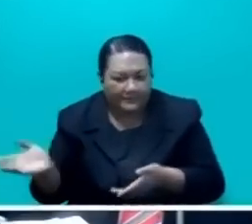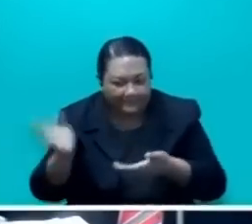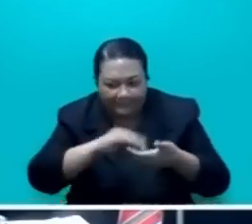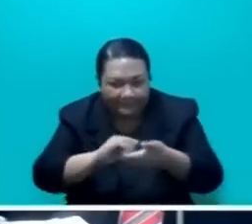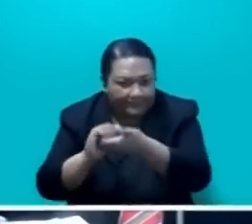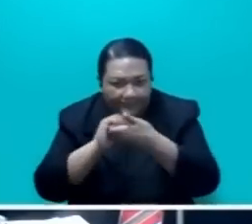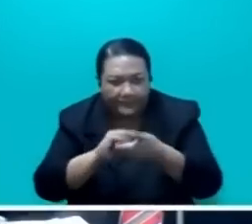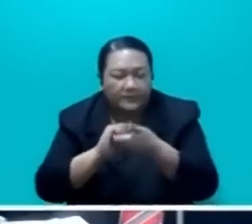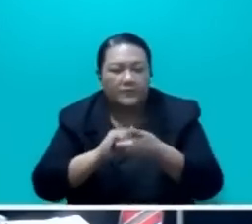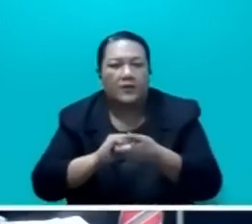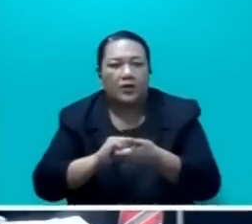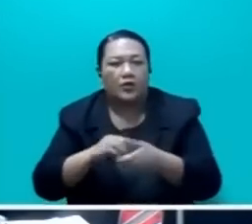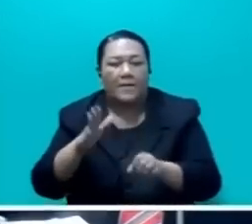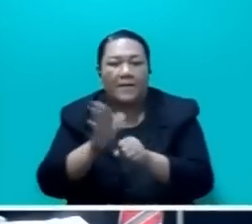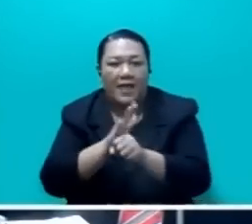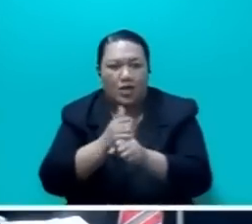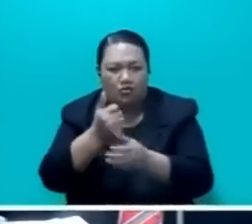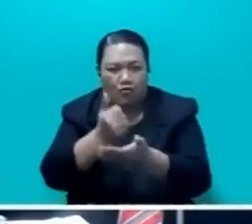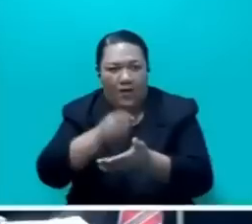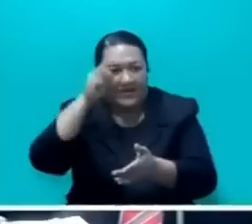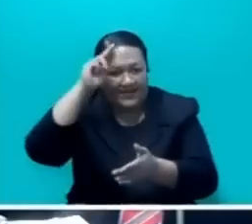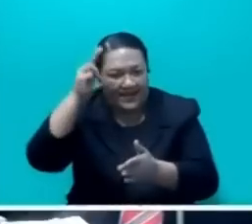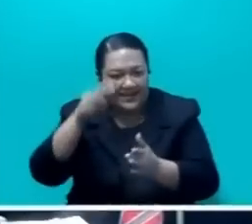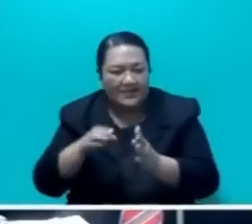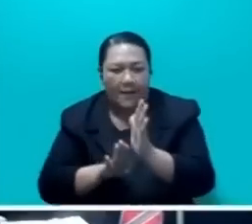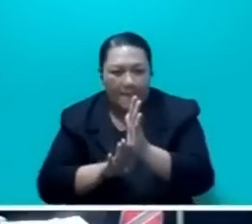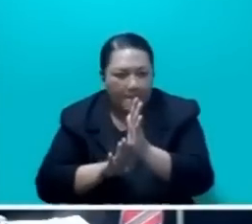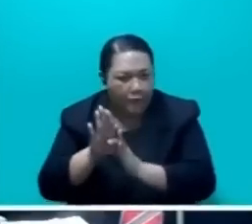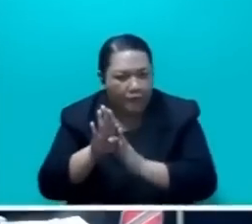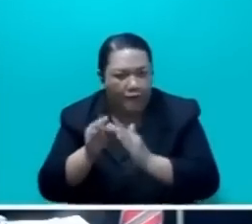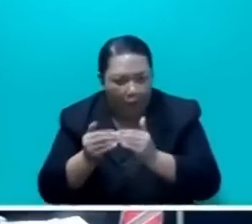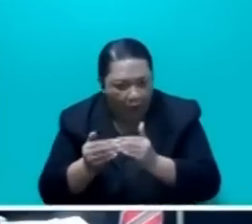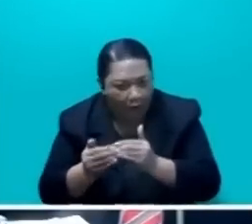nation in the best way possible.